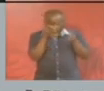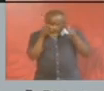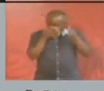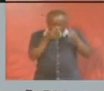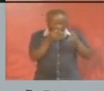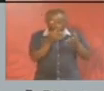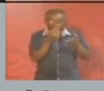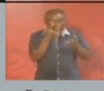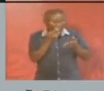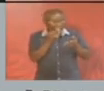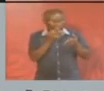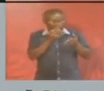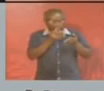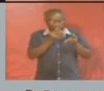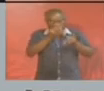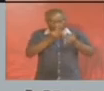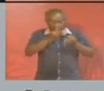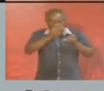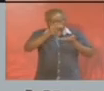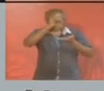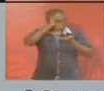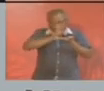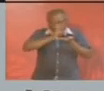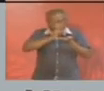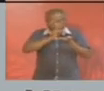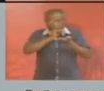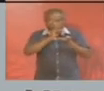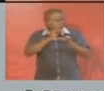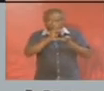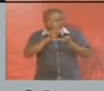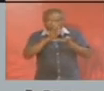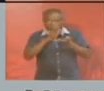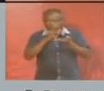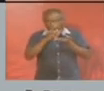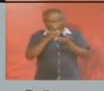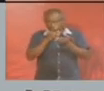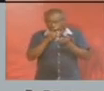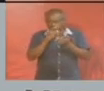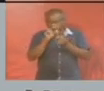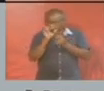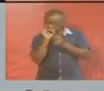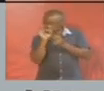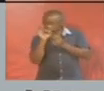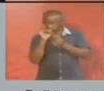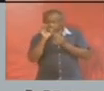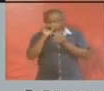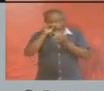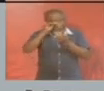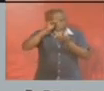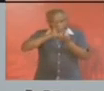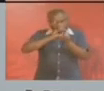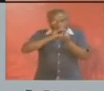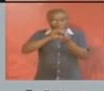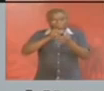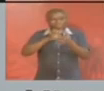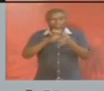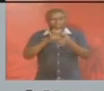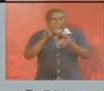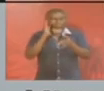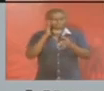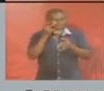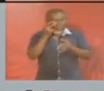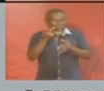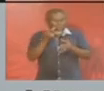platelets, which normally cause your blood to clot. It is linked to a decrease in those particular parameters in your